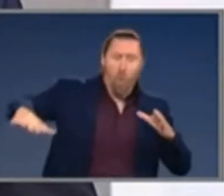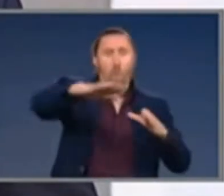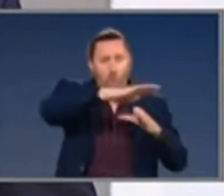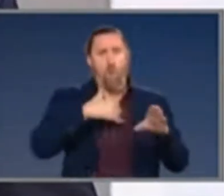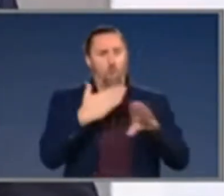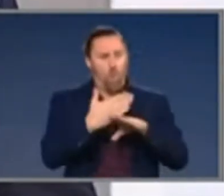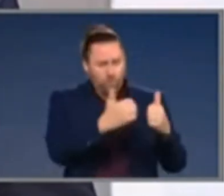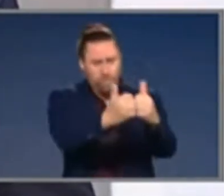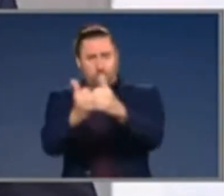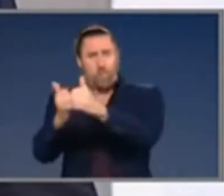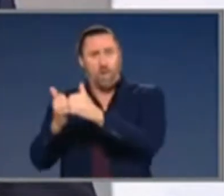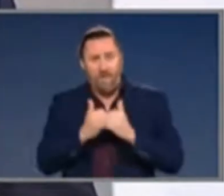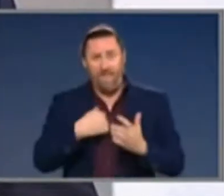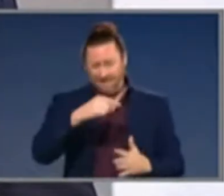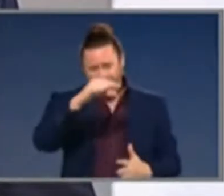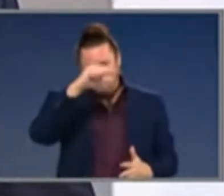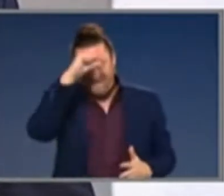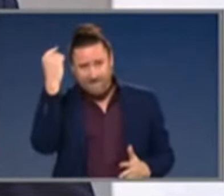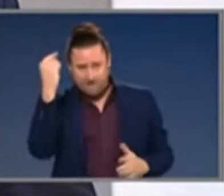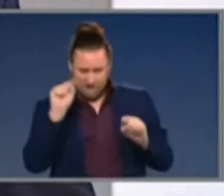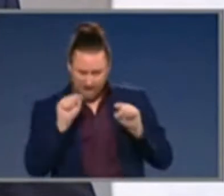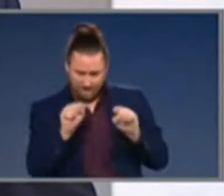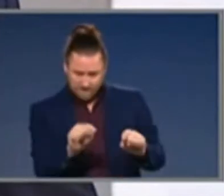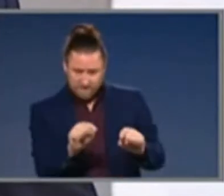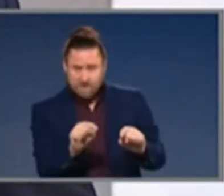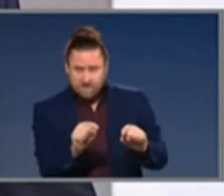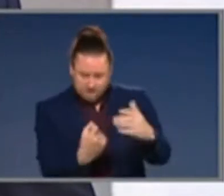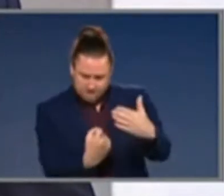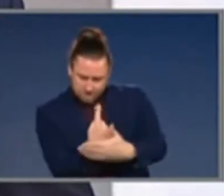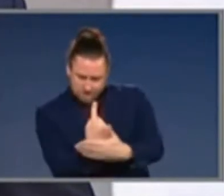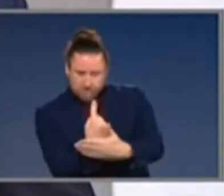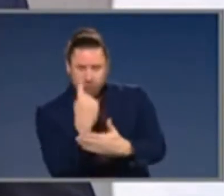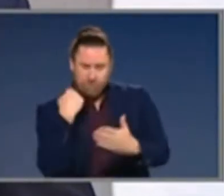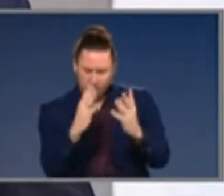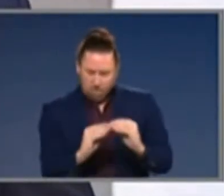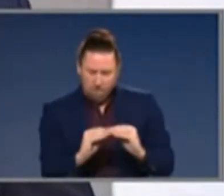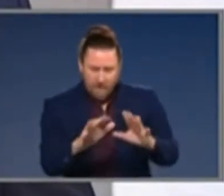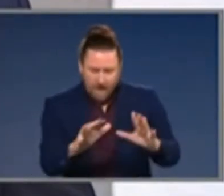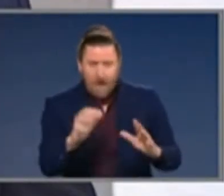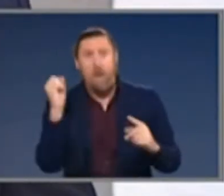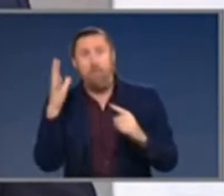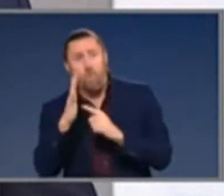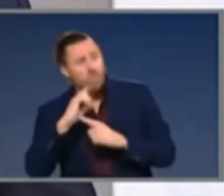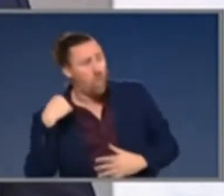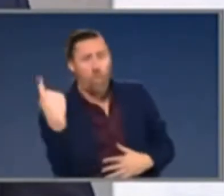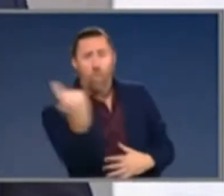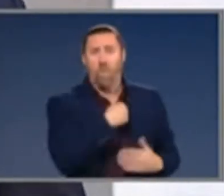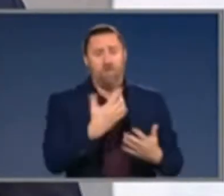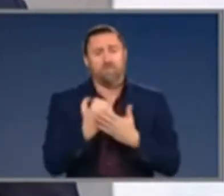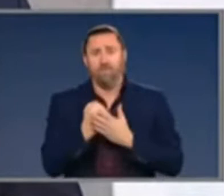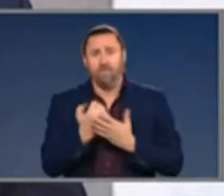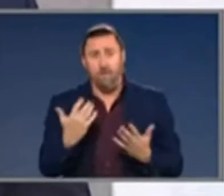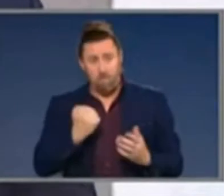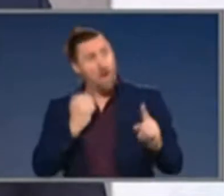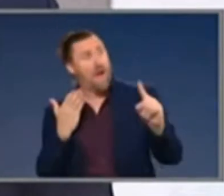together to just focus on the problem, to solve the problem, and to keep Australians safe. That's my sole